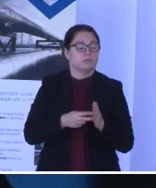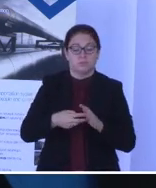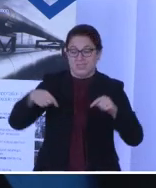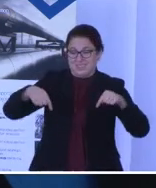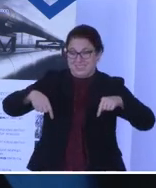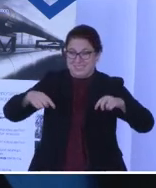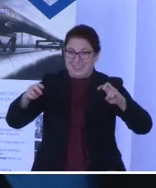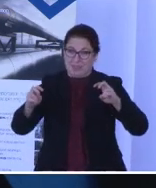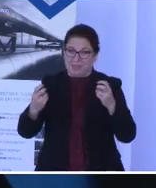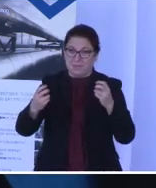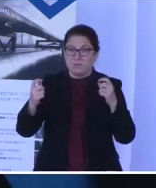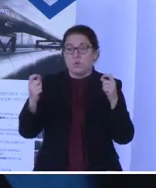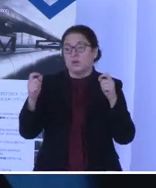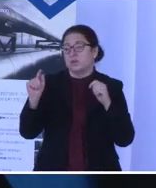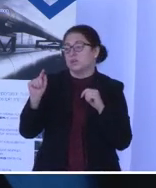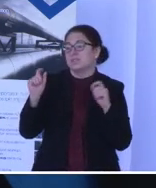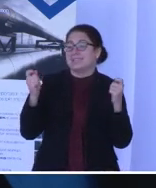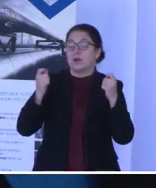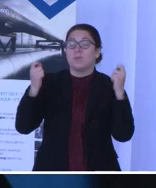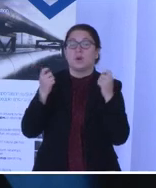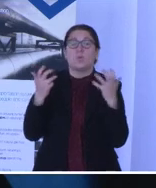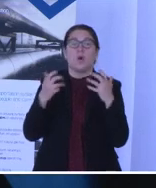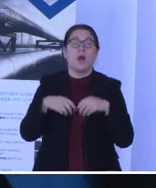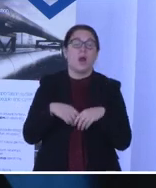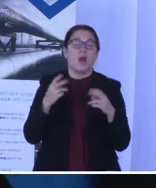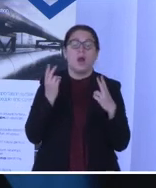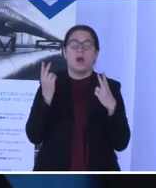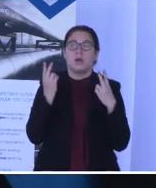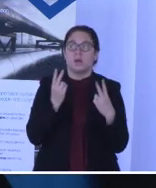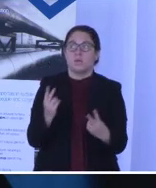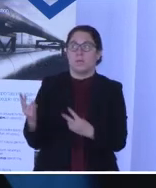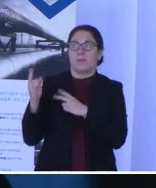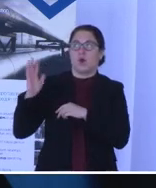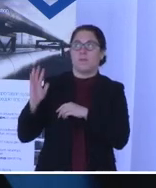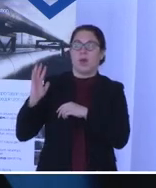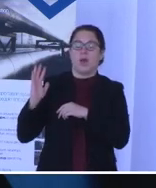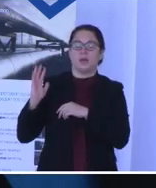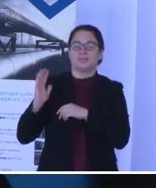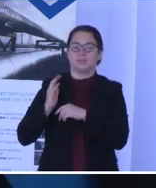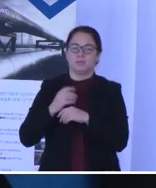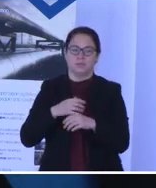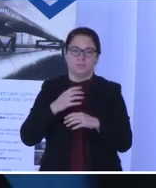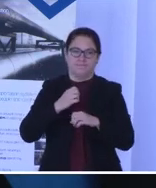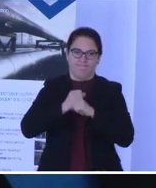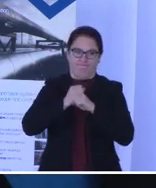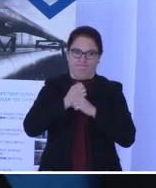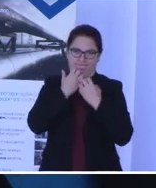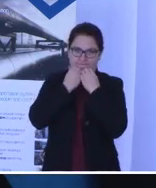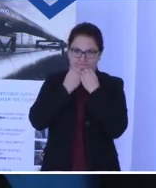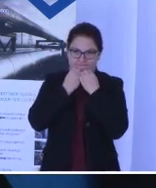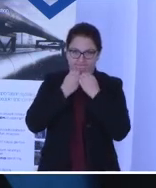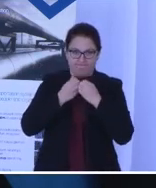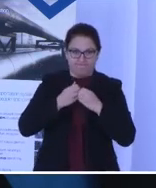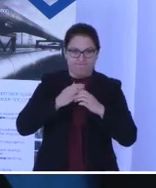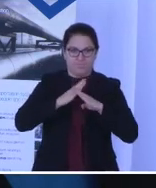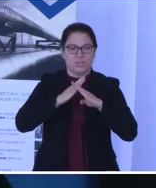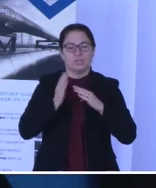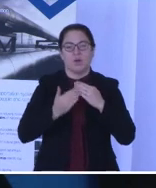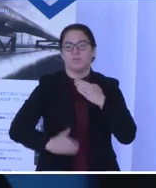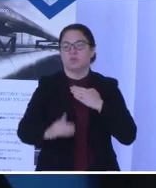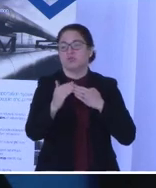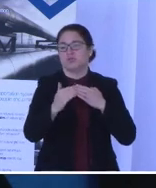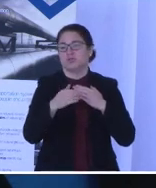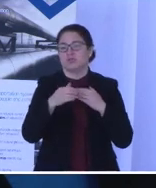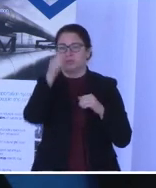nation, remembering our past, securing our future. We remember 9/11, certainly one of the darkest days in our